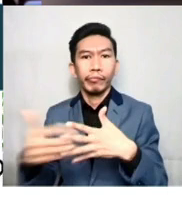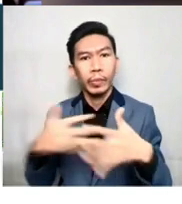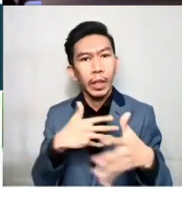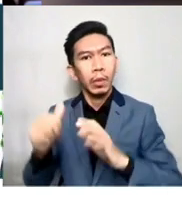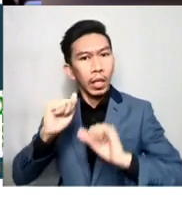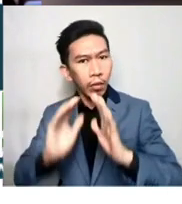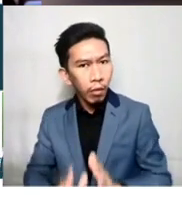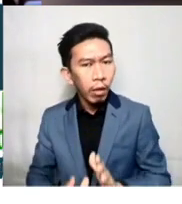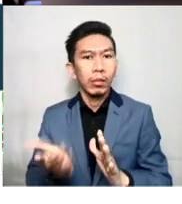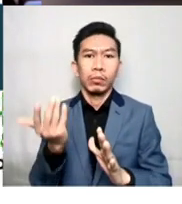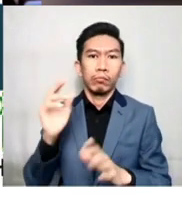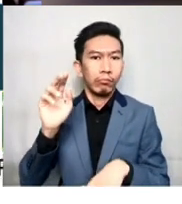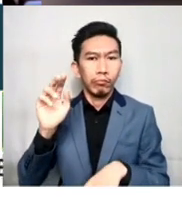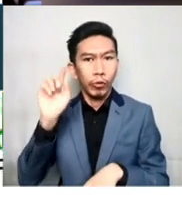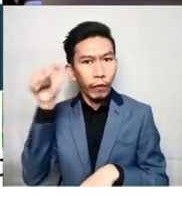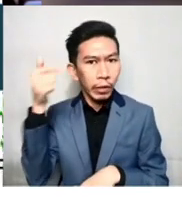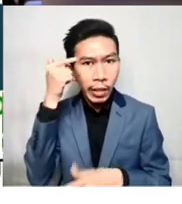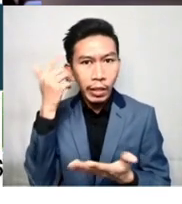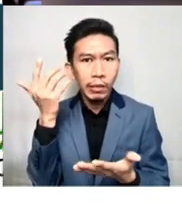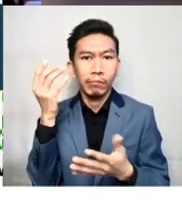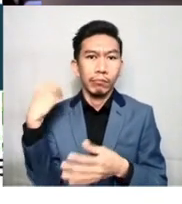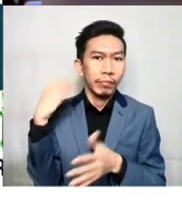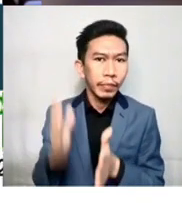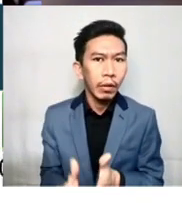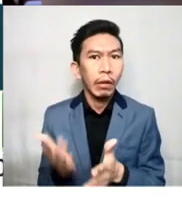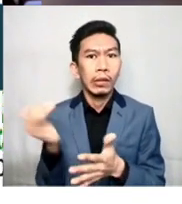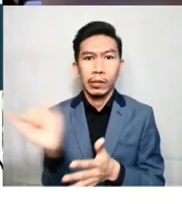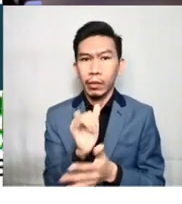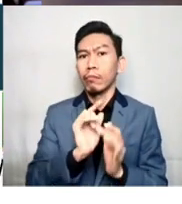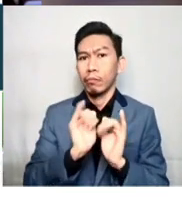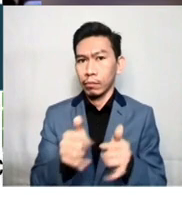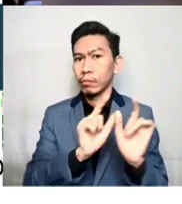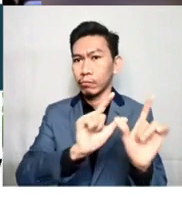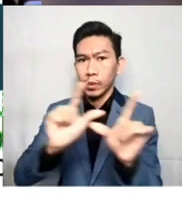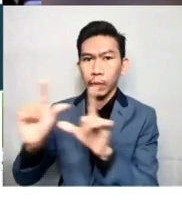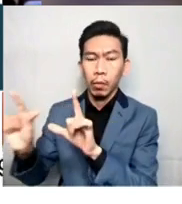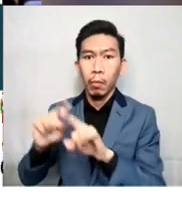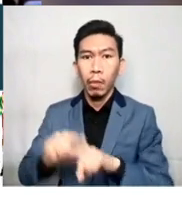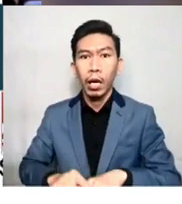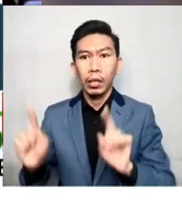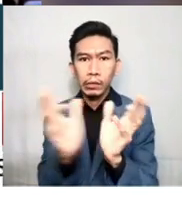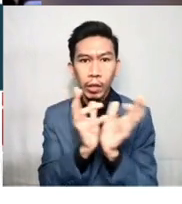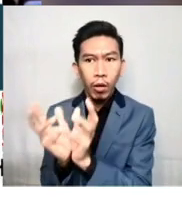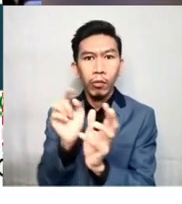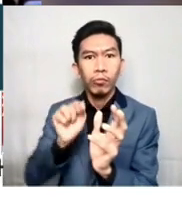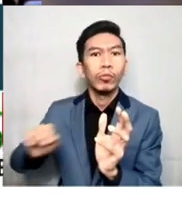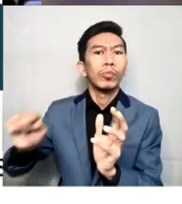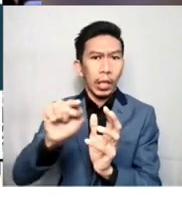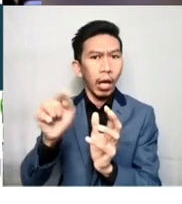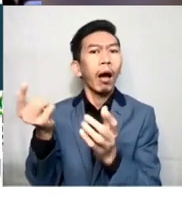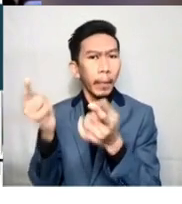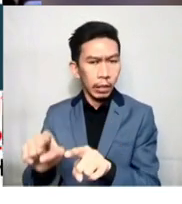public officials are being red tagged, but at the community level, its impacts are more disastrous, no? Such as these cases.